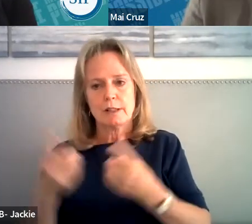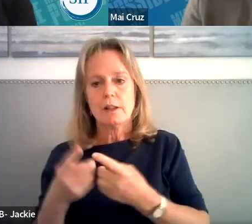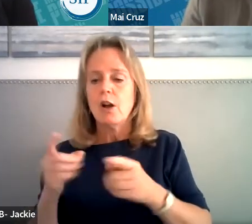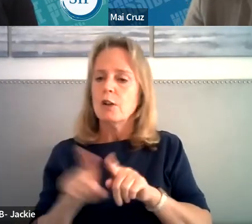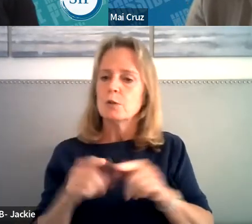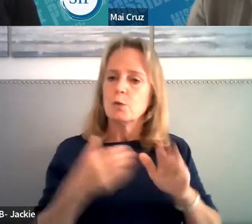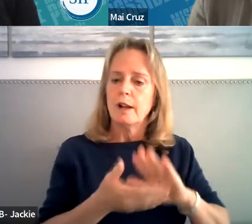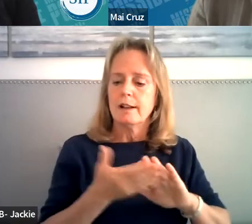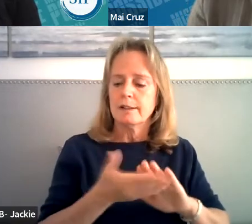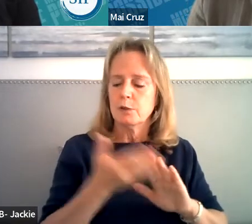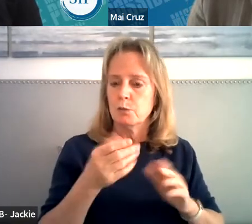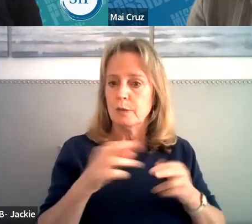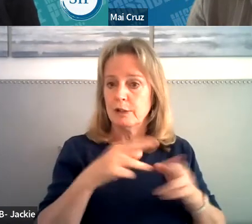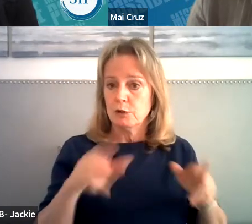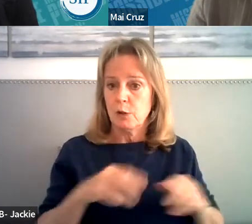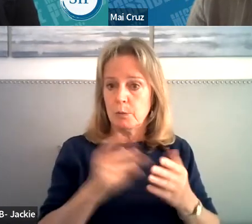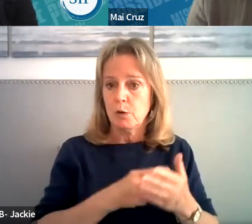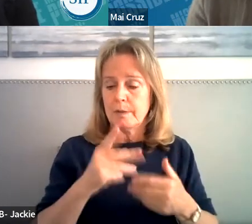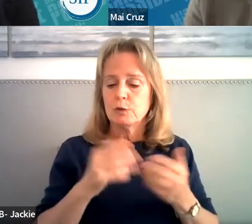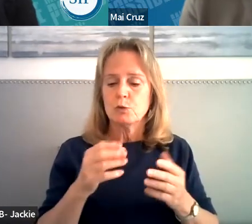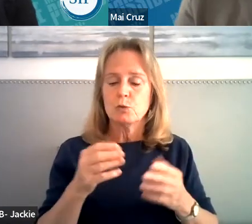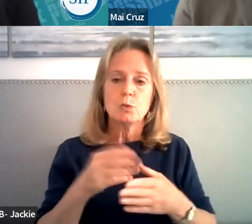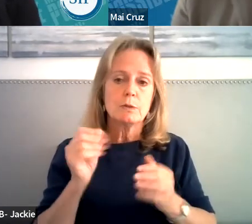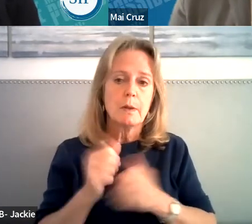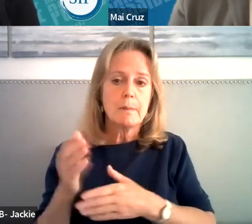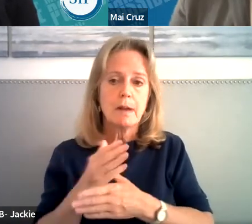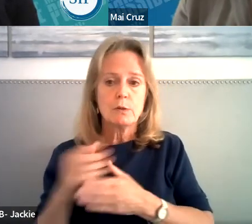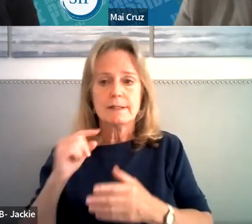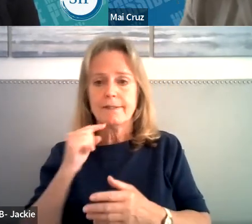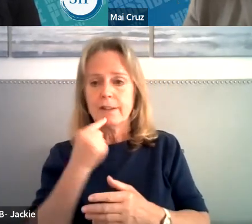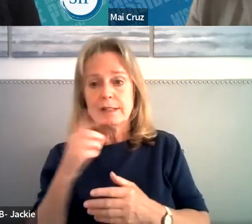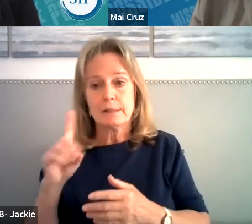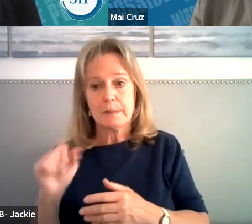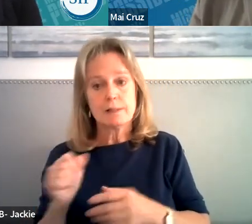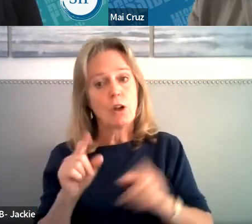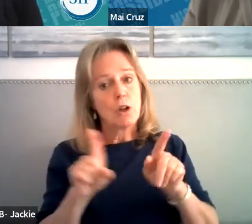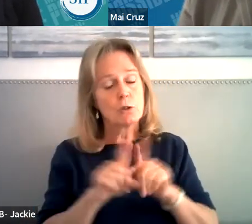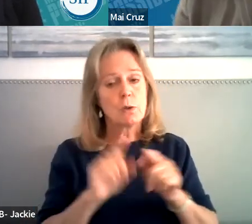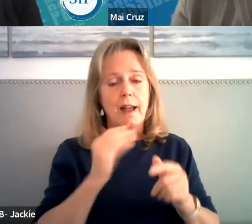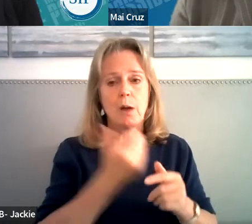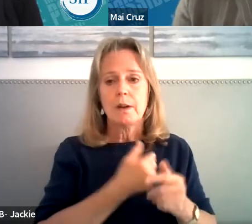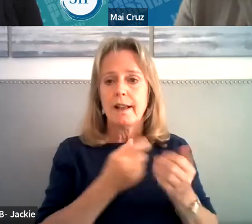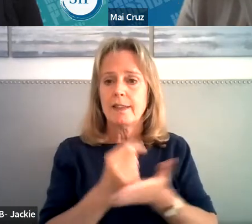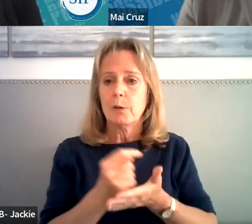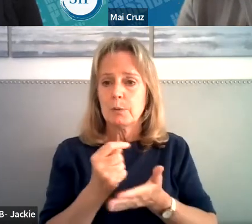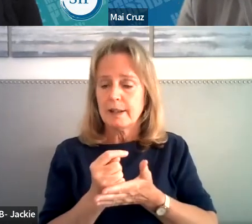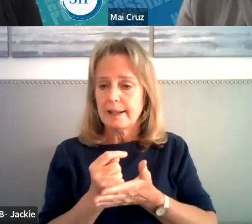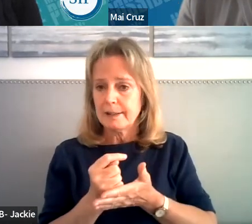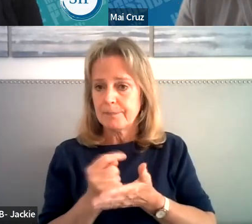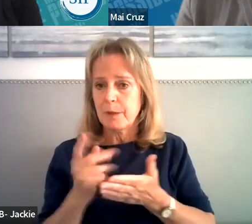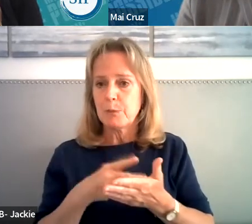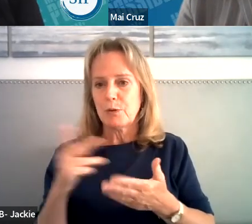regional program for our students with moderate to severe disabilities, and also our therapeutic